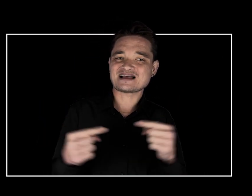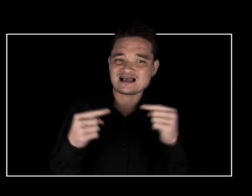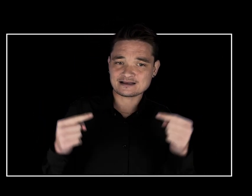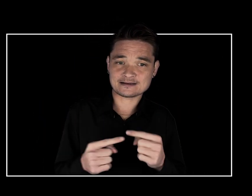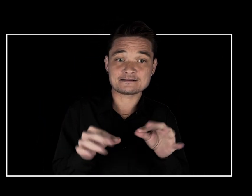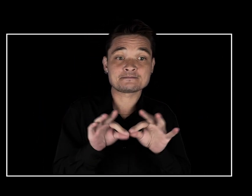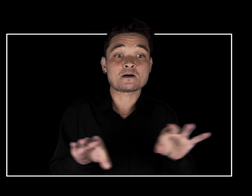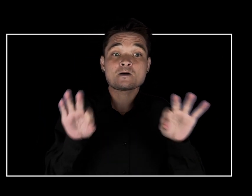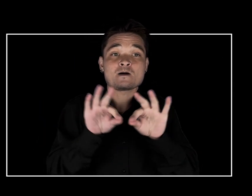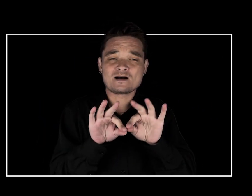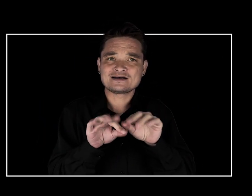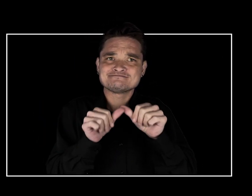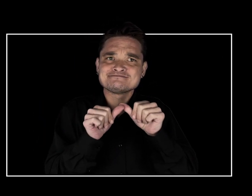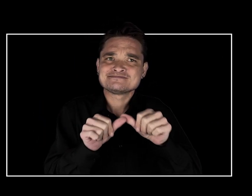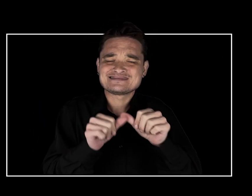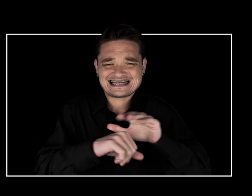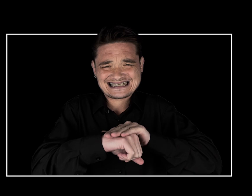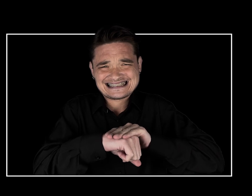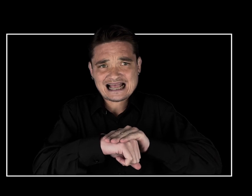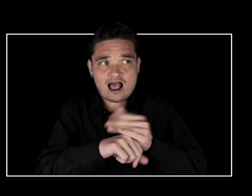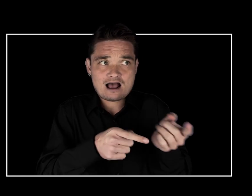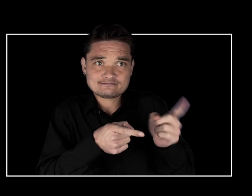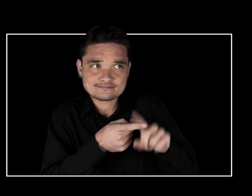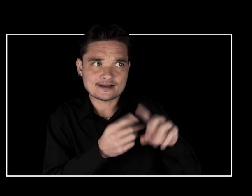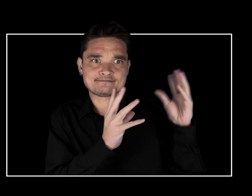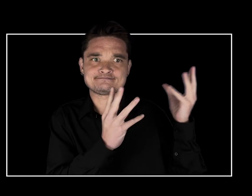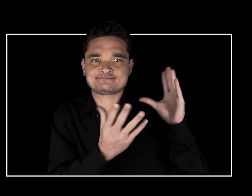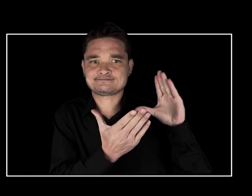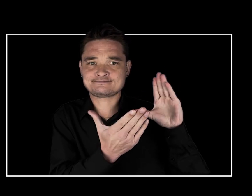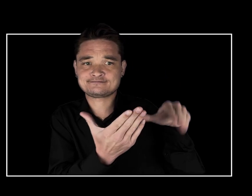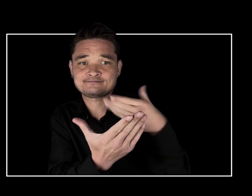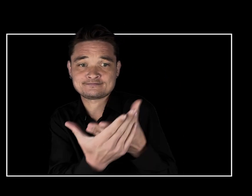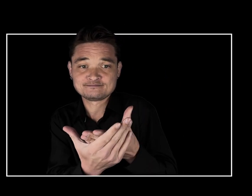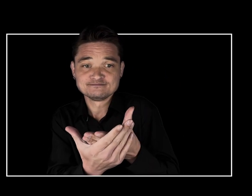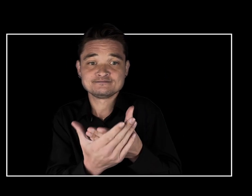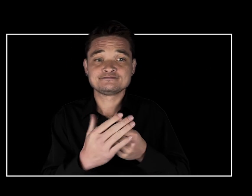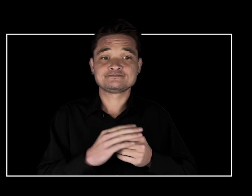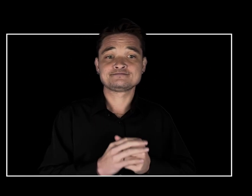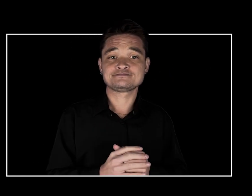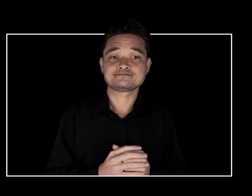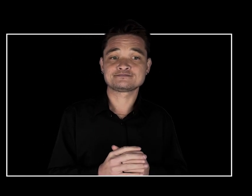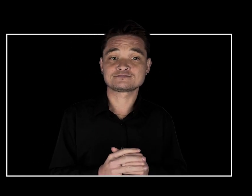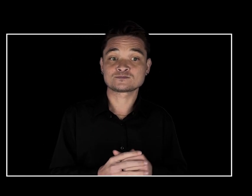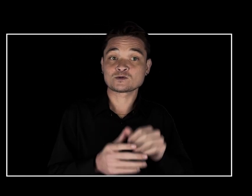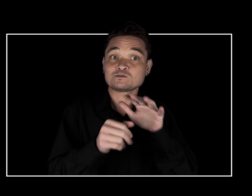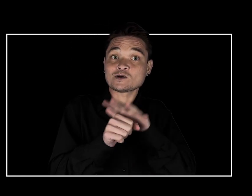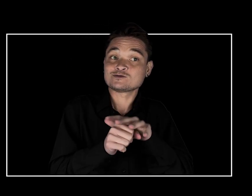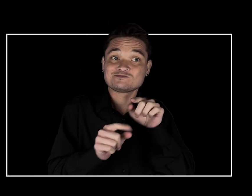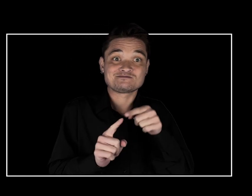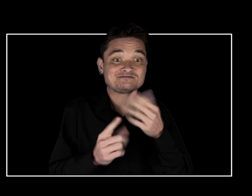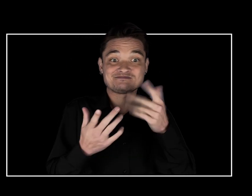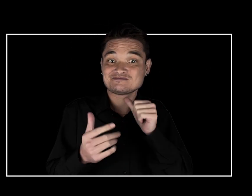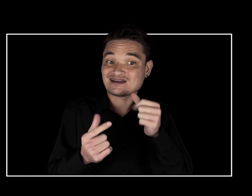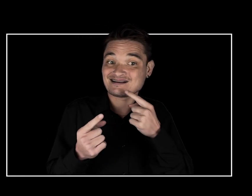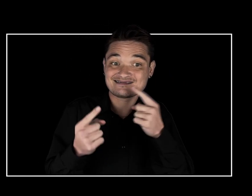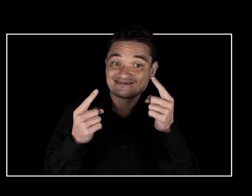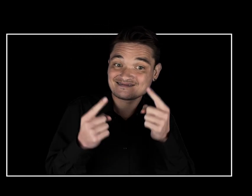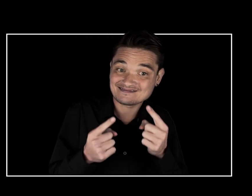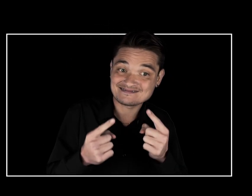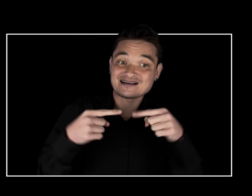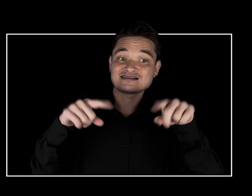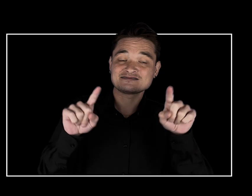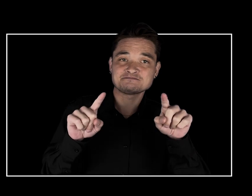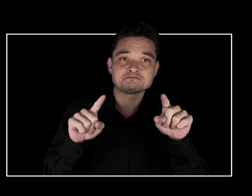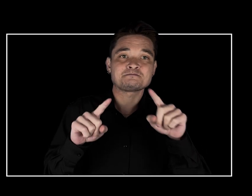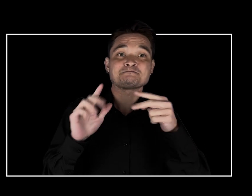first responders arrive. If applying pressure isn't effective in controlling the bleeding, the source of bleeding may be from